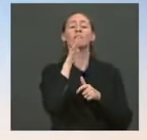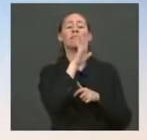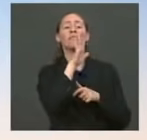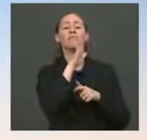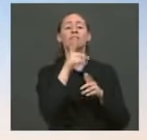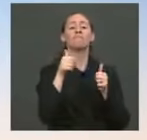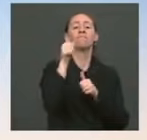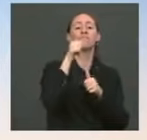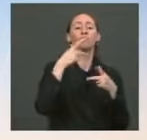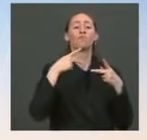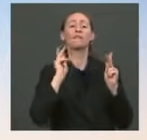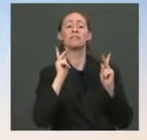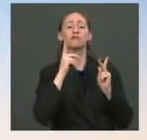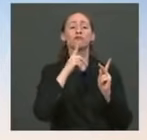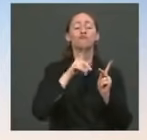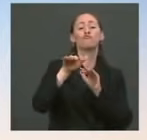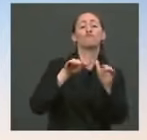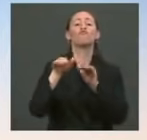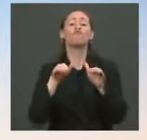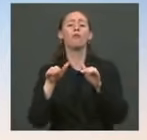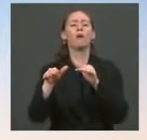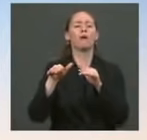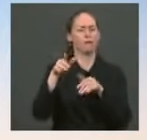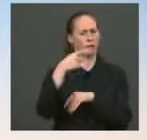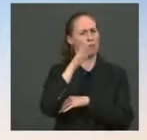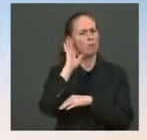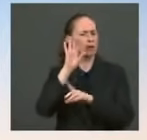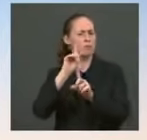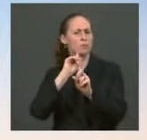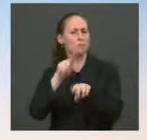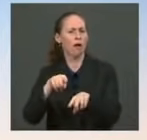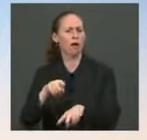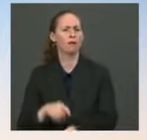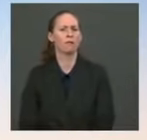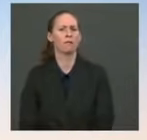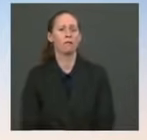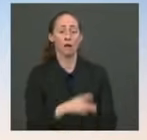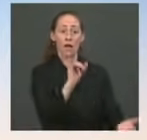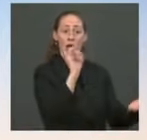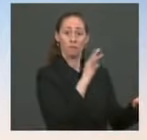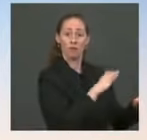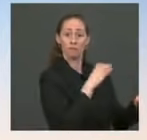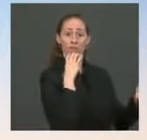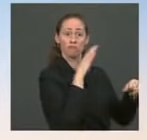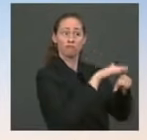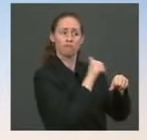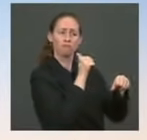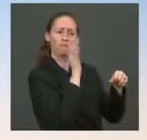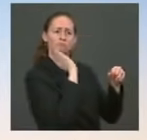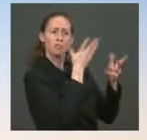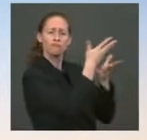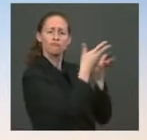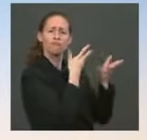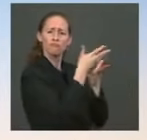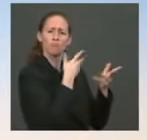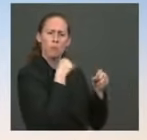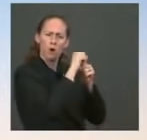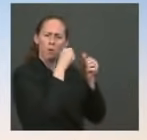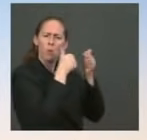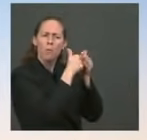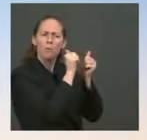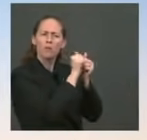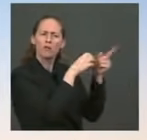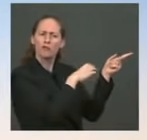they arise, and certainly as they come up from Congress. And certainly we have been working closely with